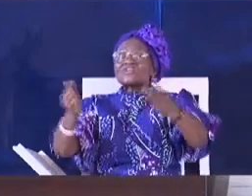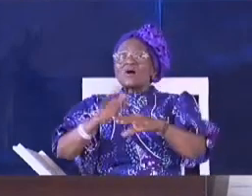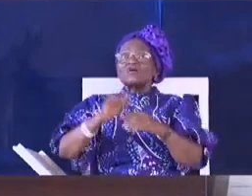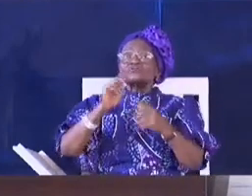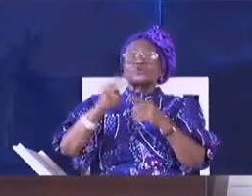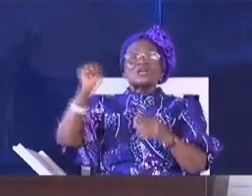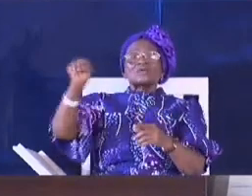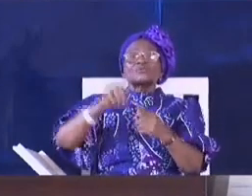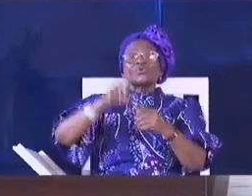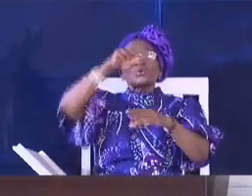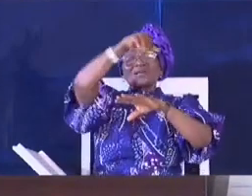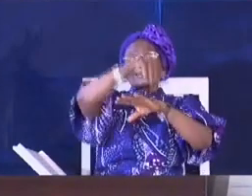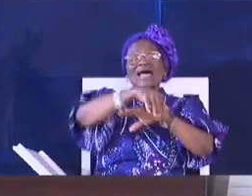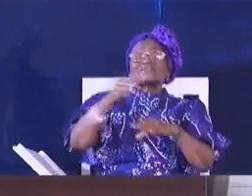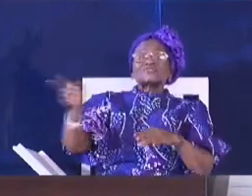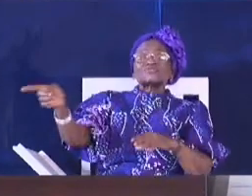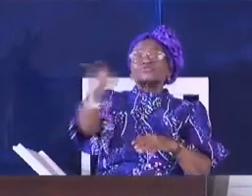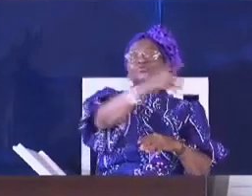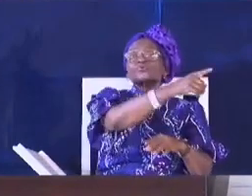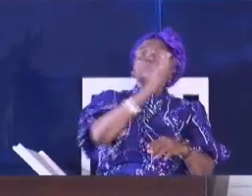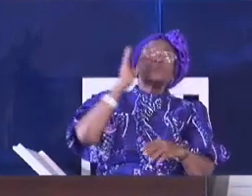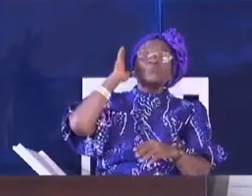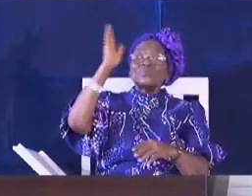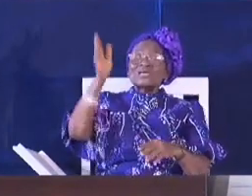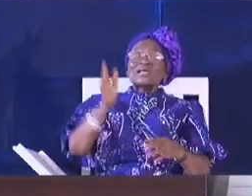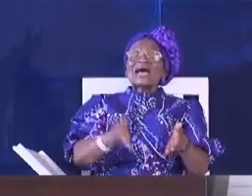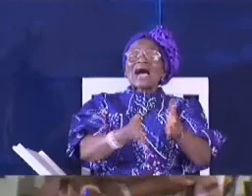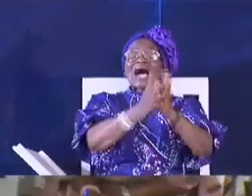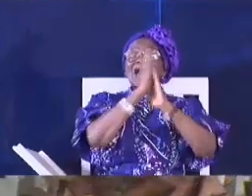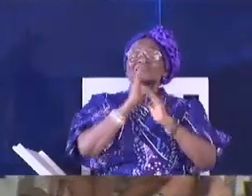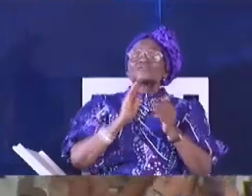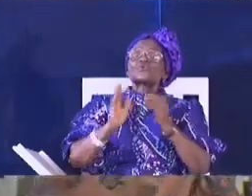Tonight we are going to ask God for hard things.